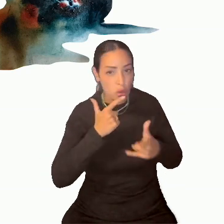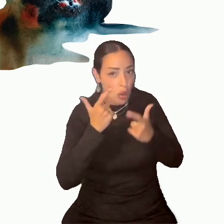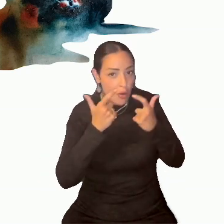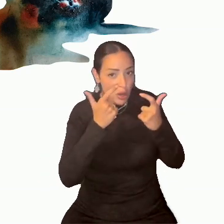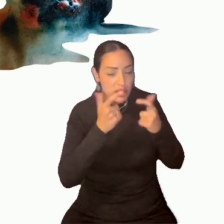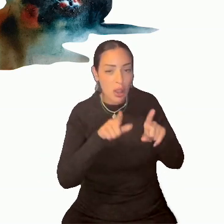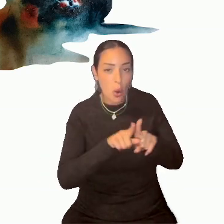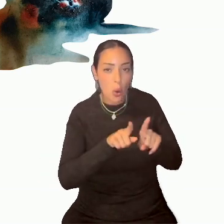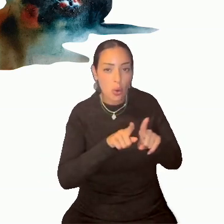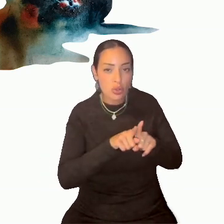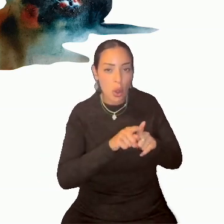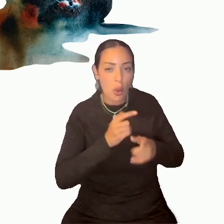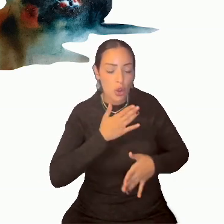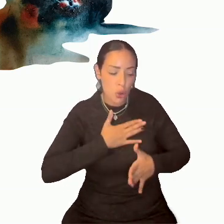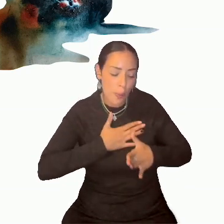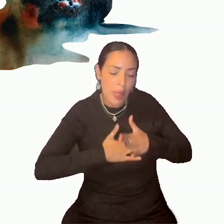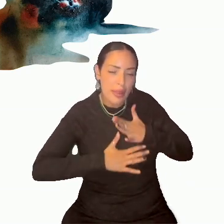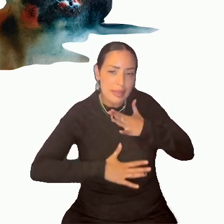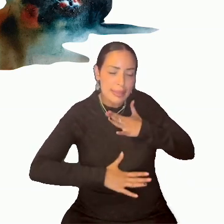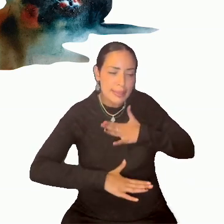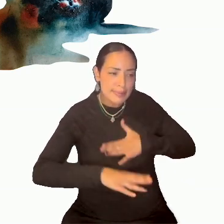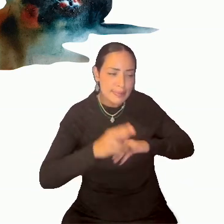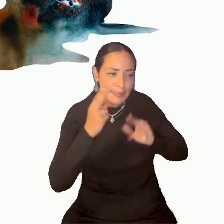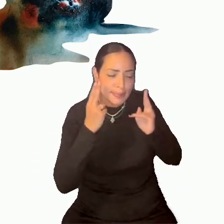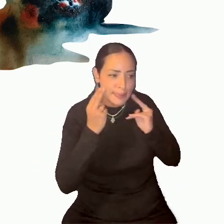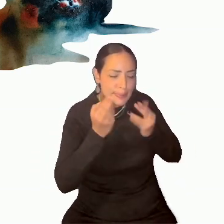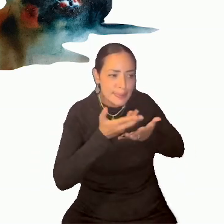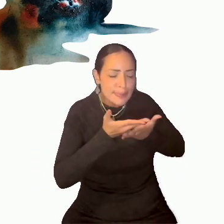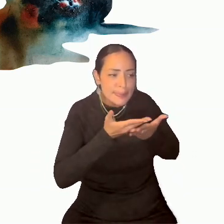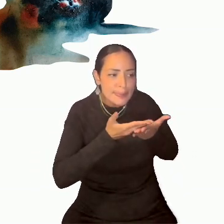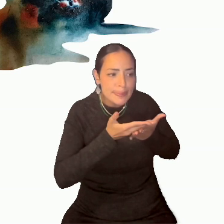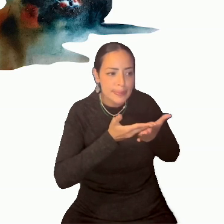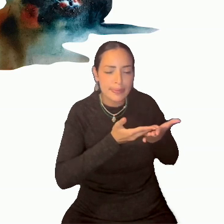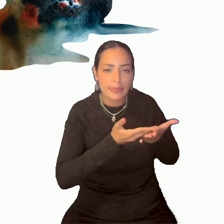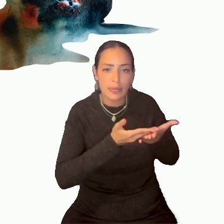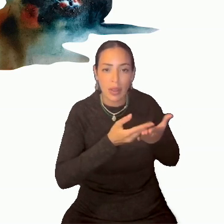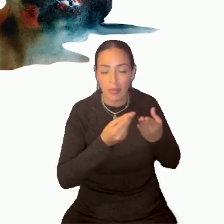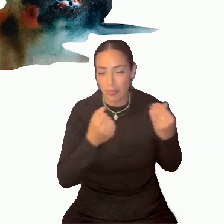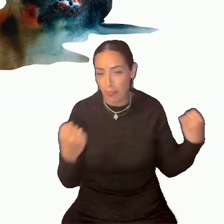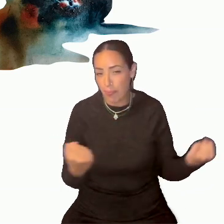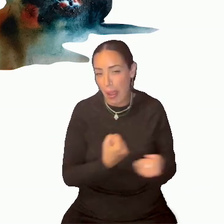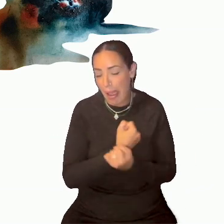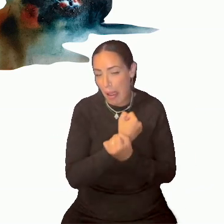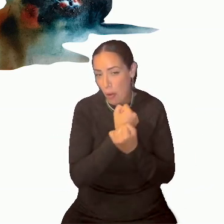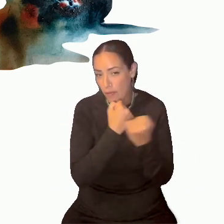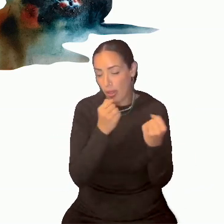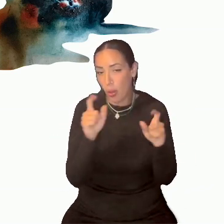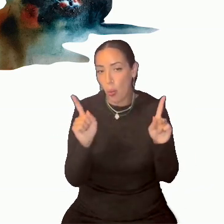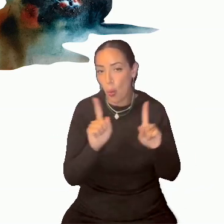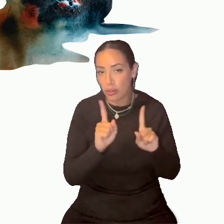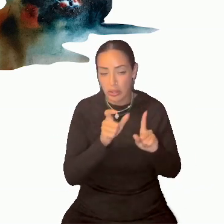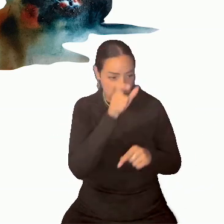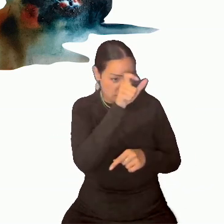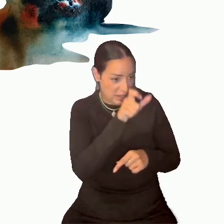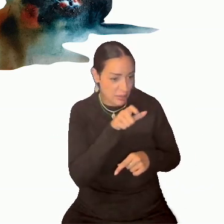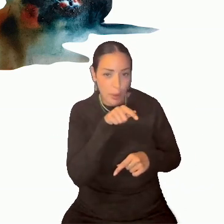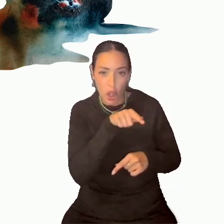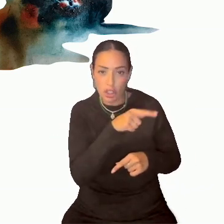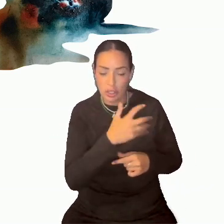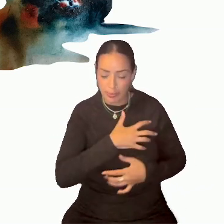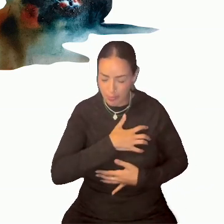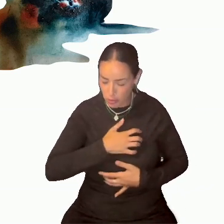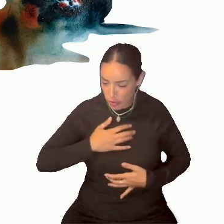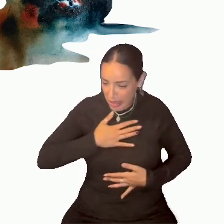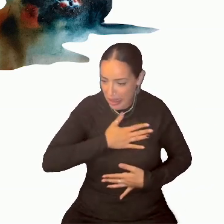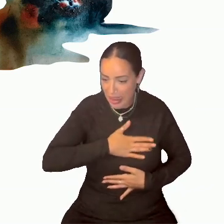humility. In my experience, there can be nothing more powerful than the reassurance that however someone who is bereaved is navigating their